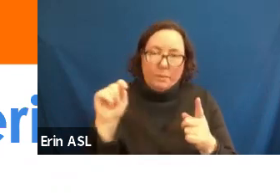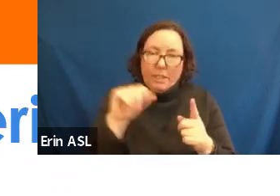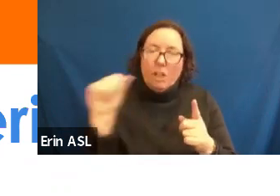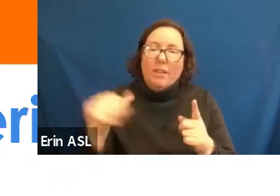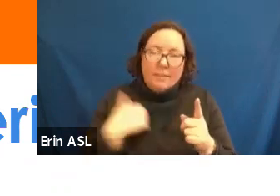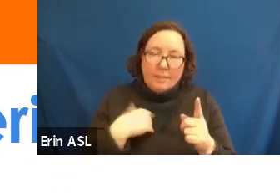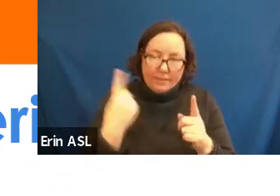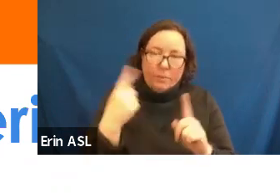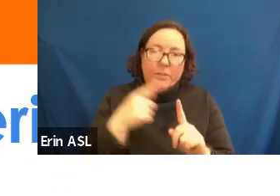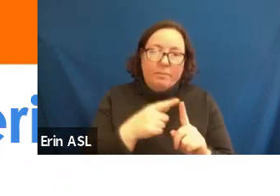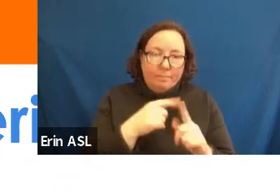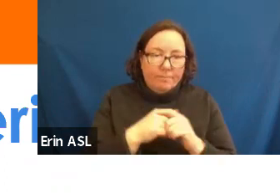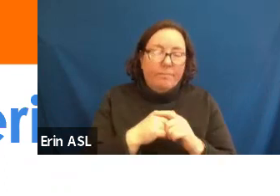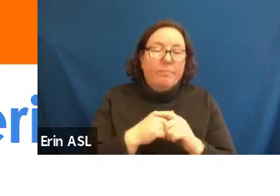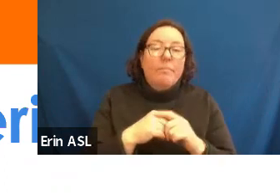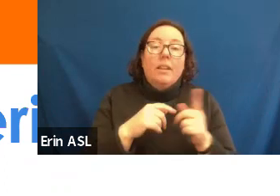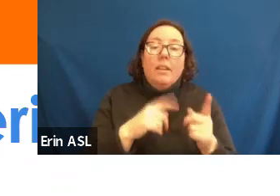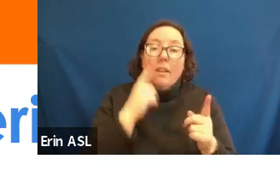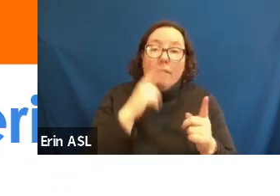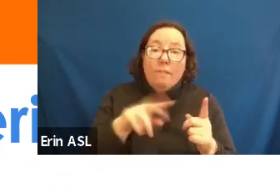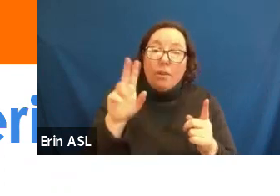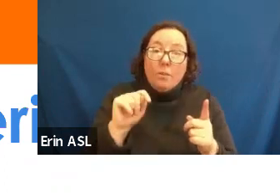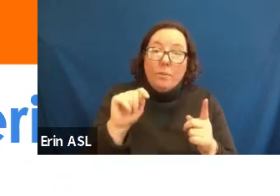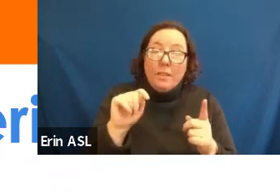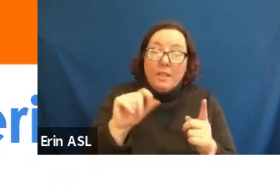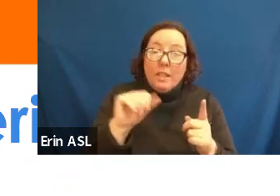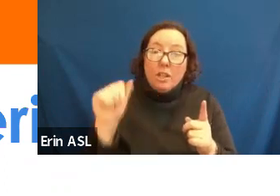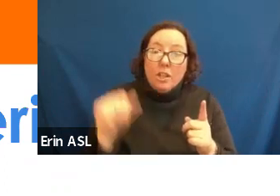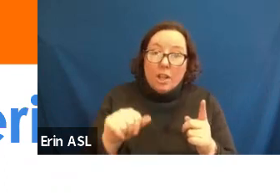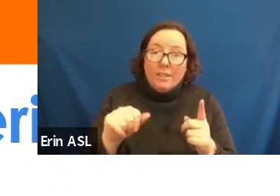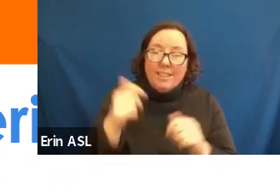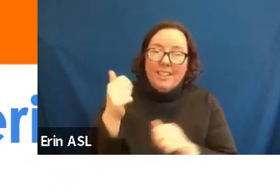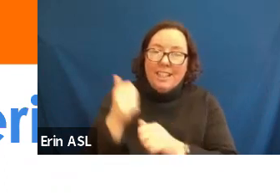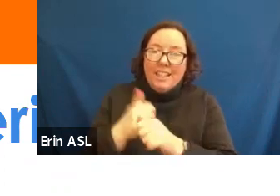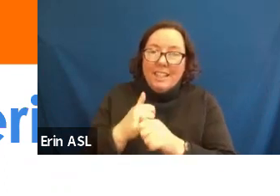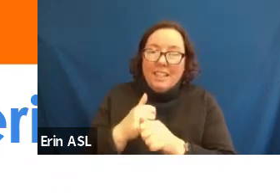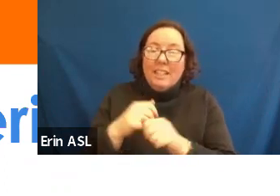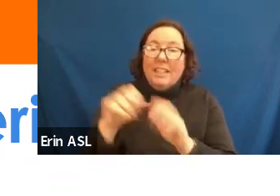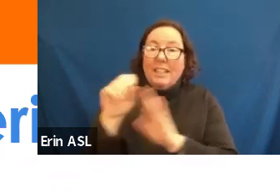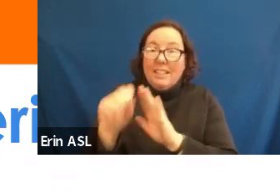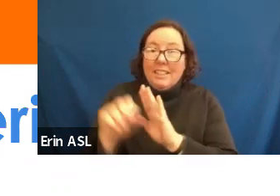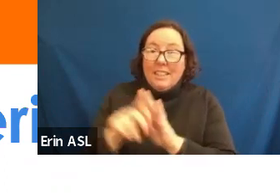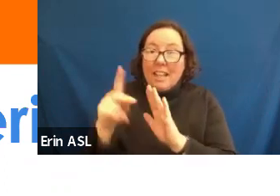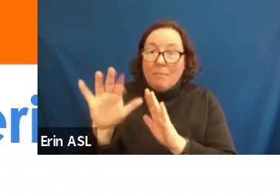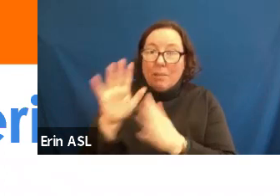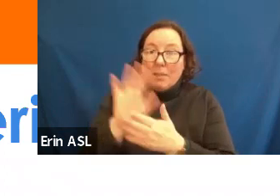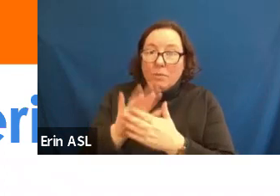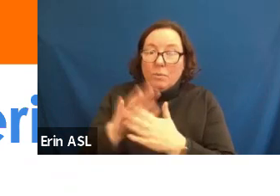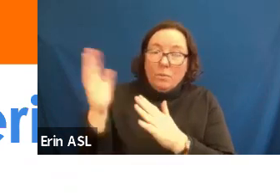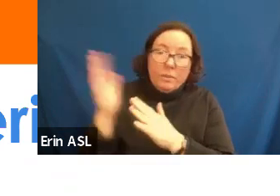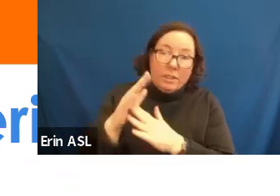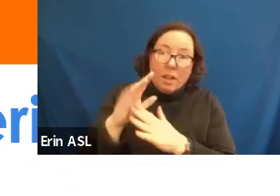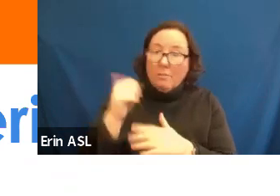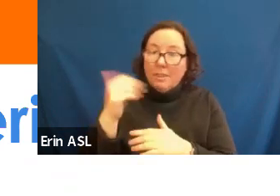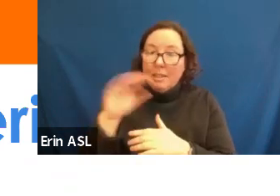UT Austin, the top 10% of students in the state's public schools automatically get